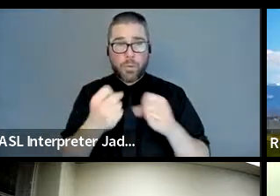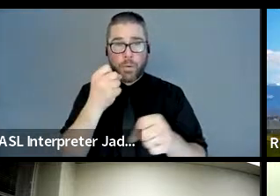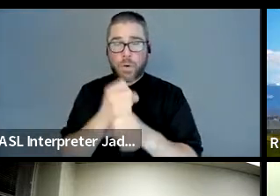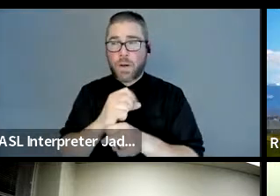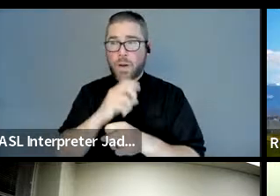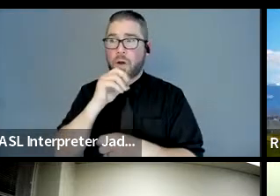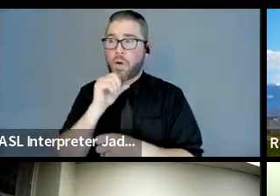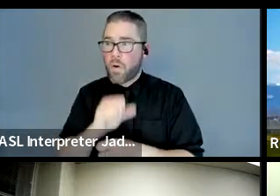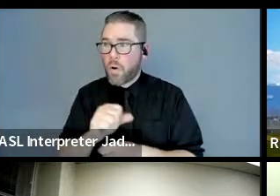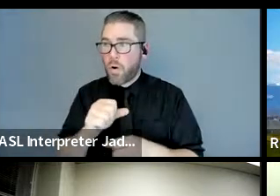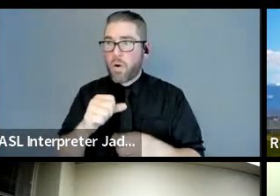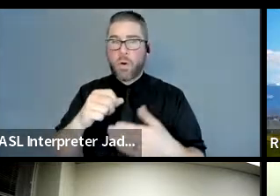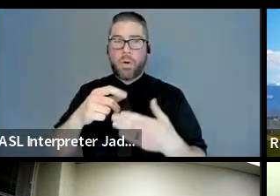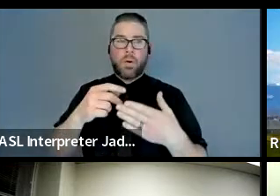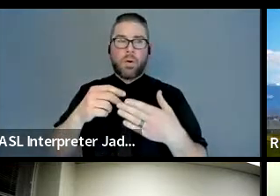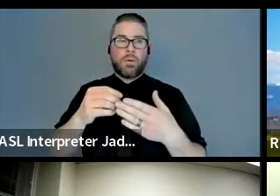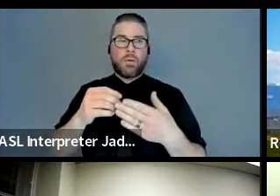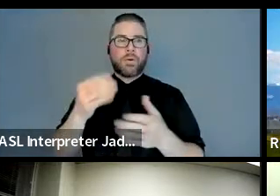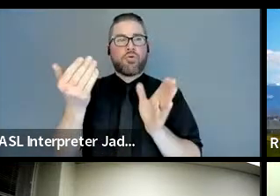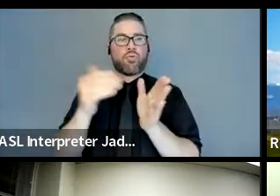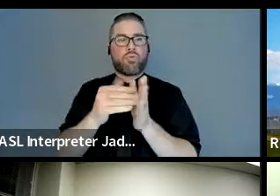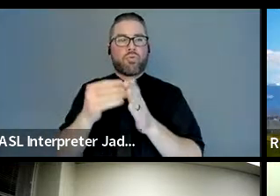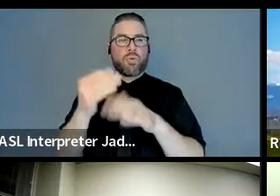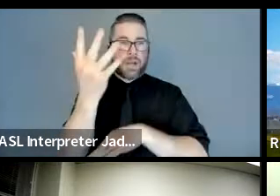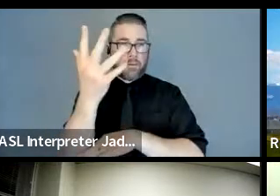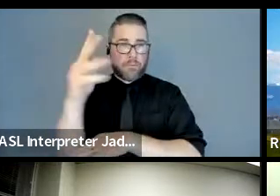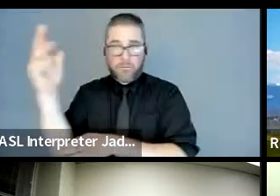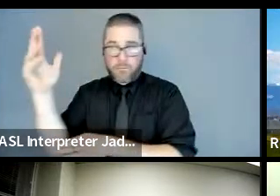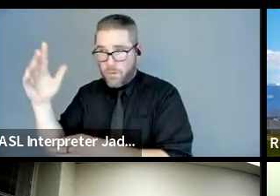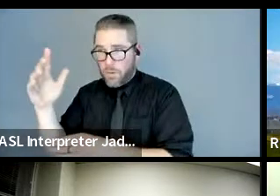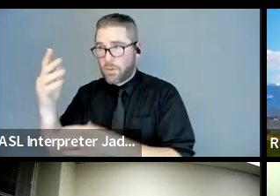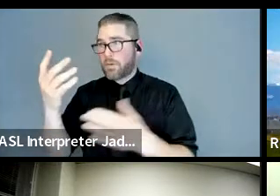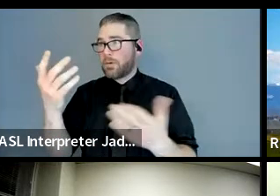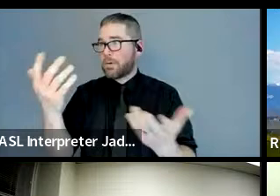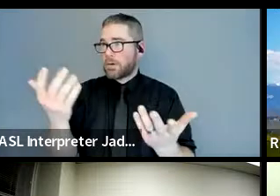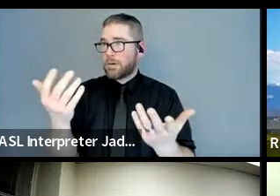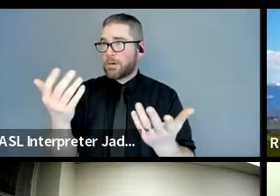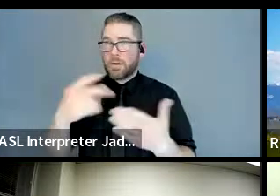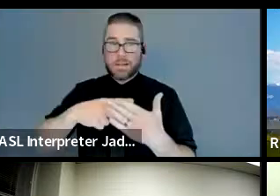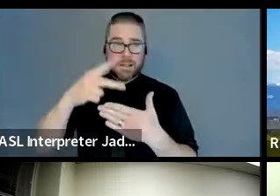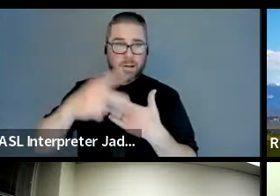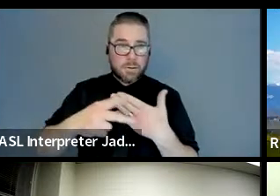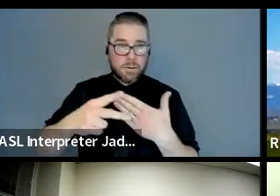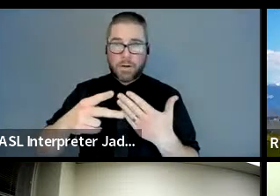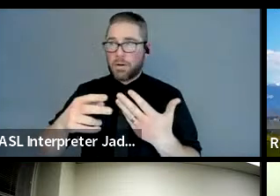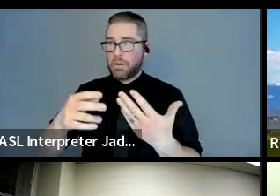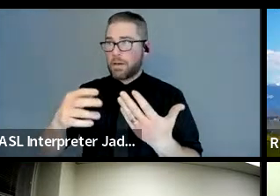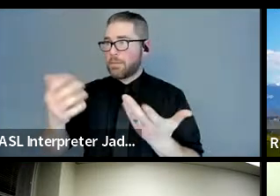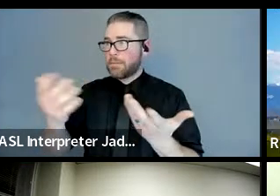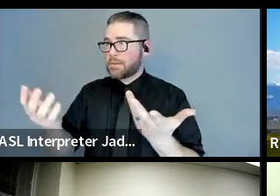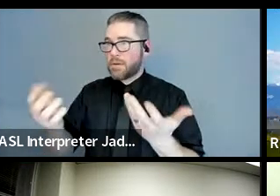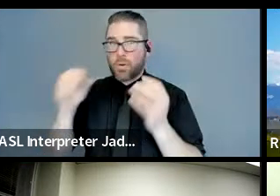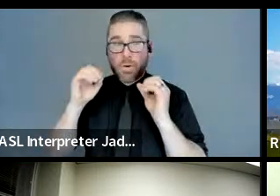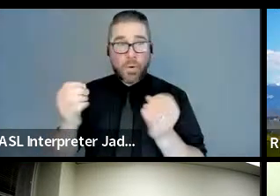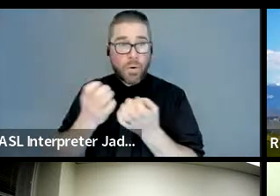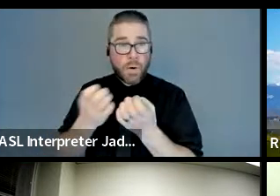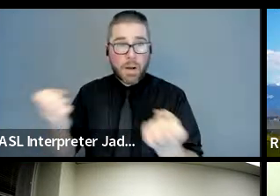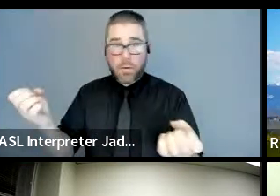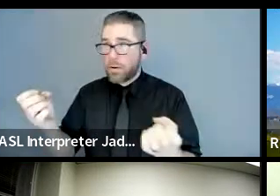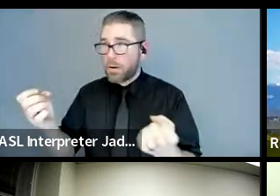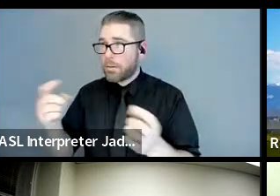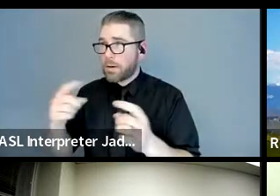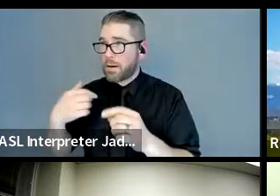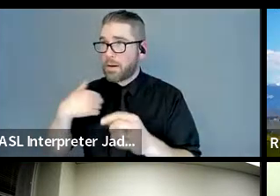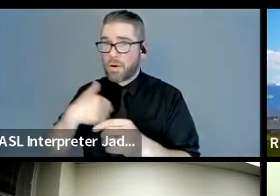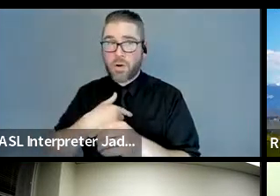for planting hundreds of trees and not having equipment and doing vegetative barrier work and workforce training without equipment didn't seem